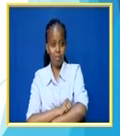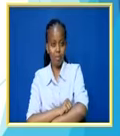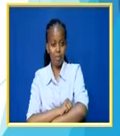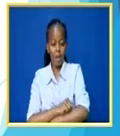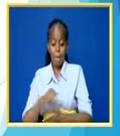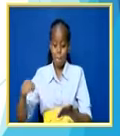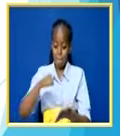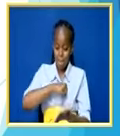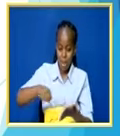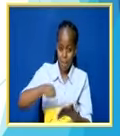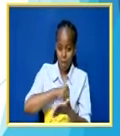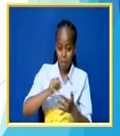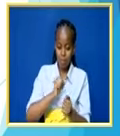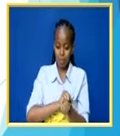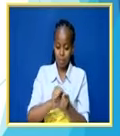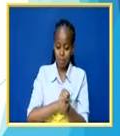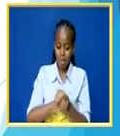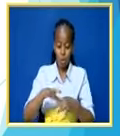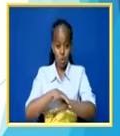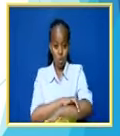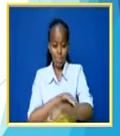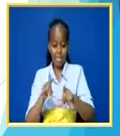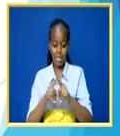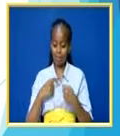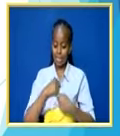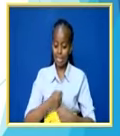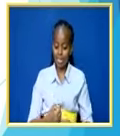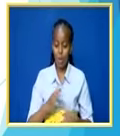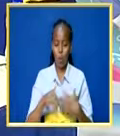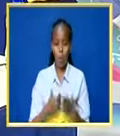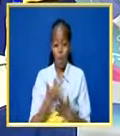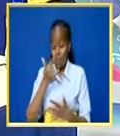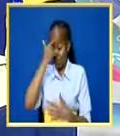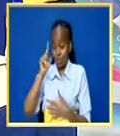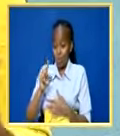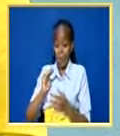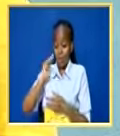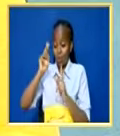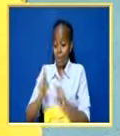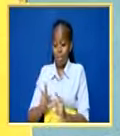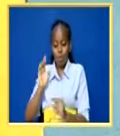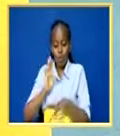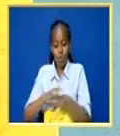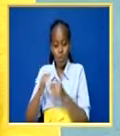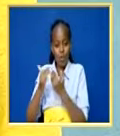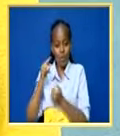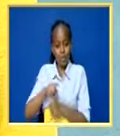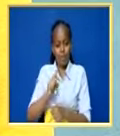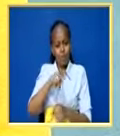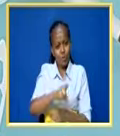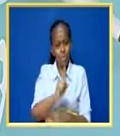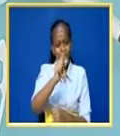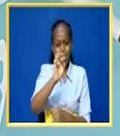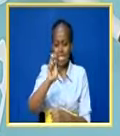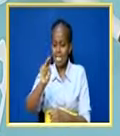you brush your shoes, you wash your own socks, wash your own shirt. Yeah. Because you're a grown up now. Take care of yourself. Yes. Yeah. You're a teenager and you